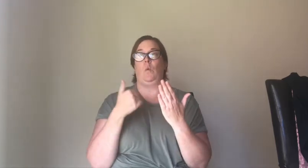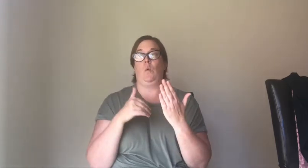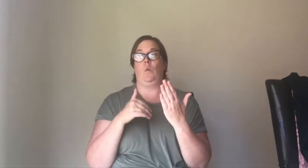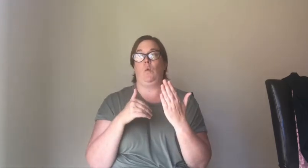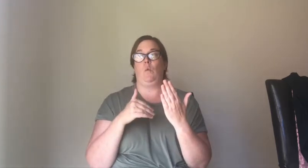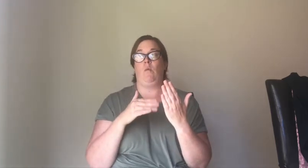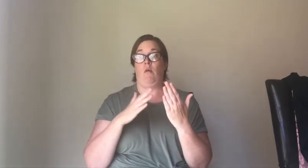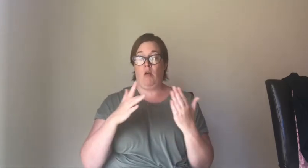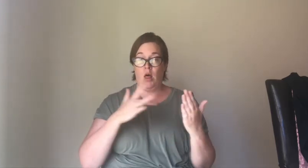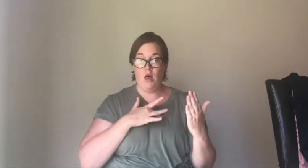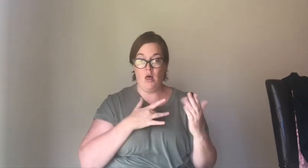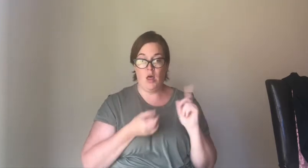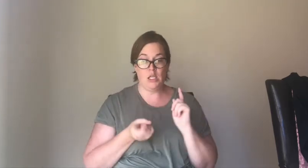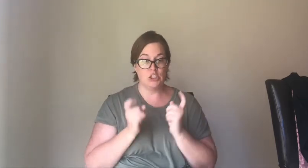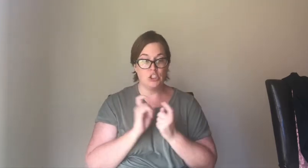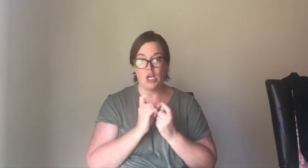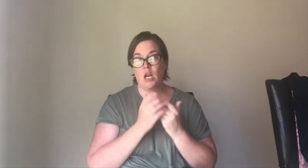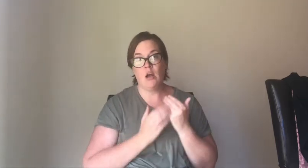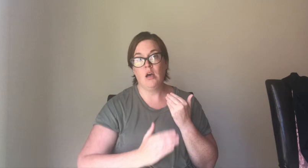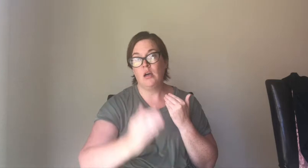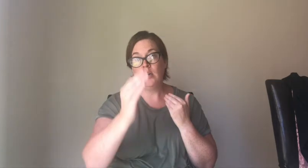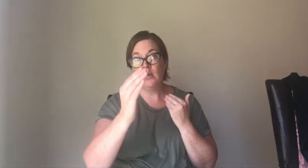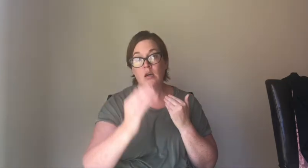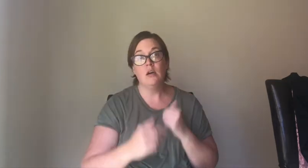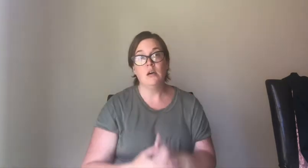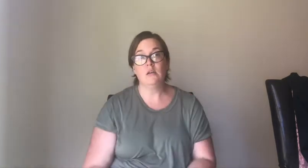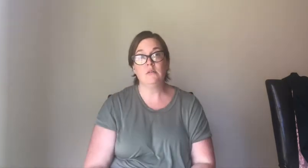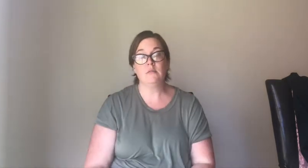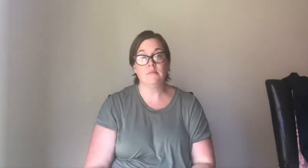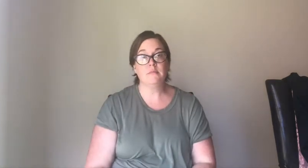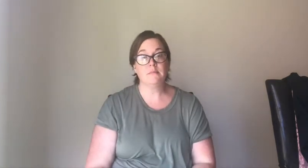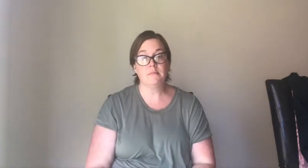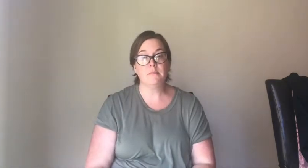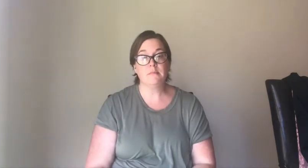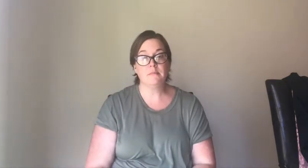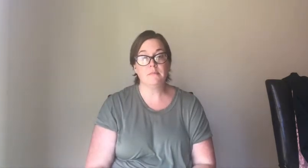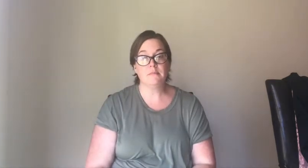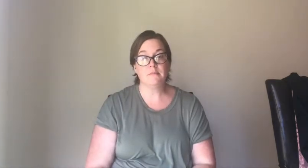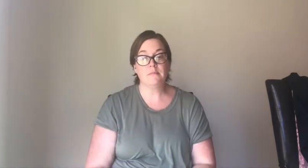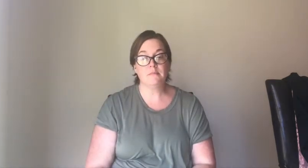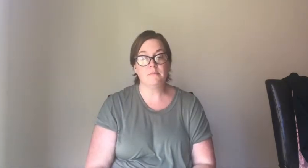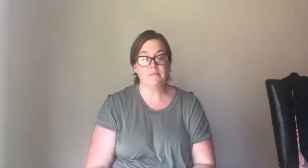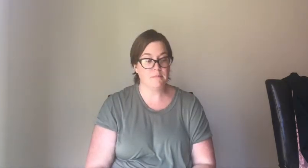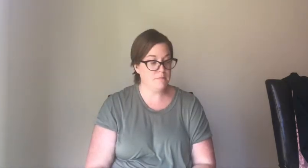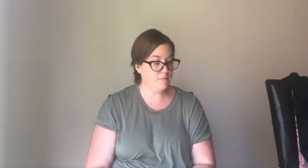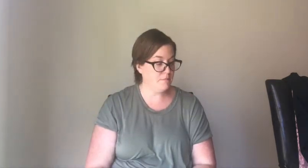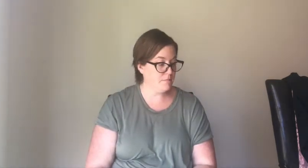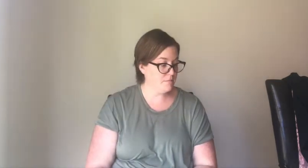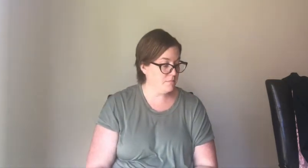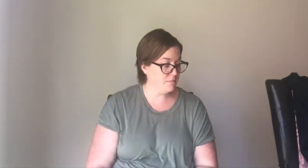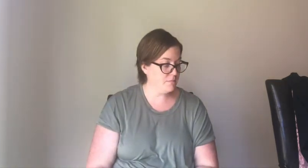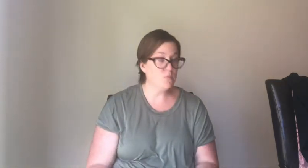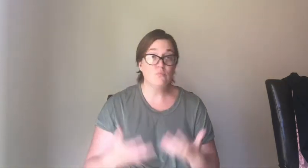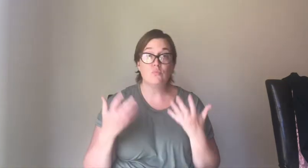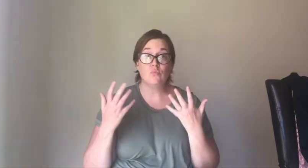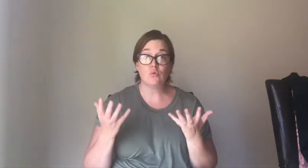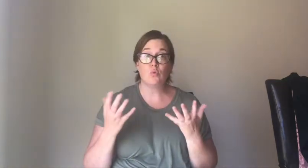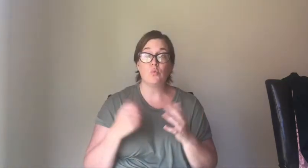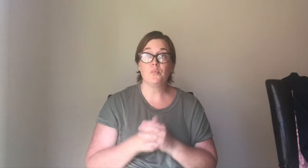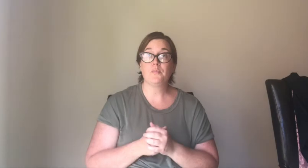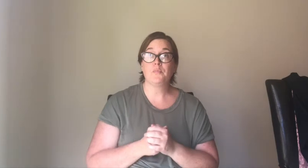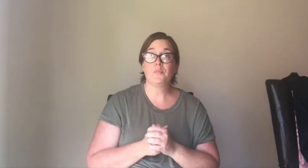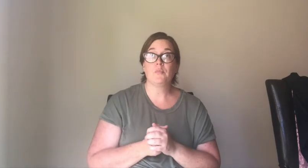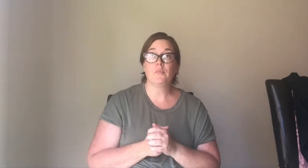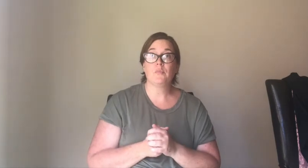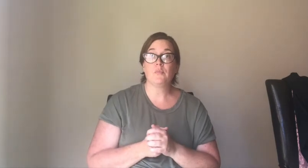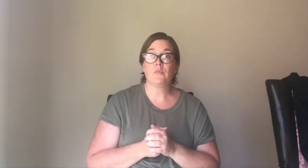rescued us and redeemed us and pulled us back from certain death. And because of that, we will never, ever be the